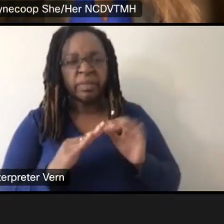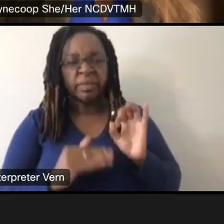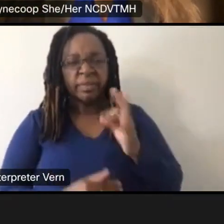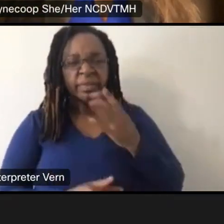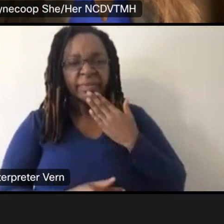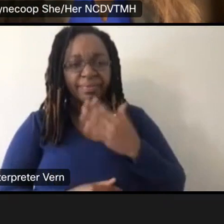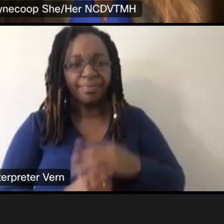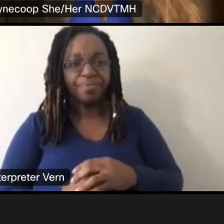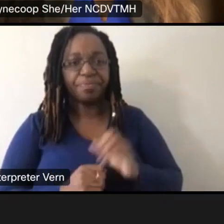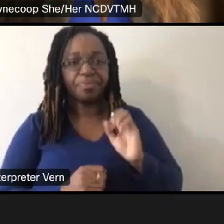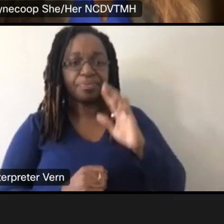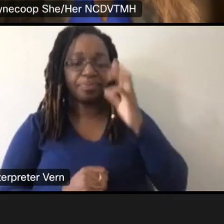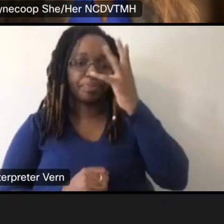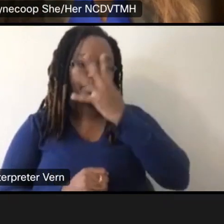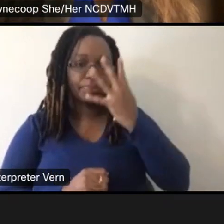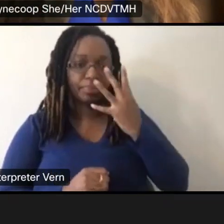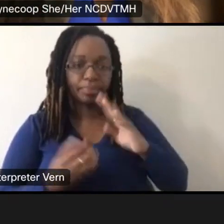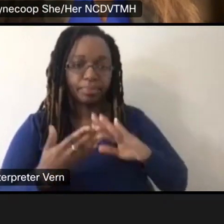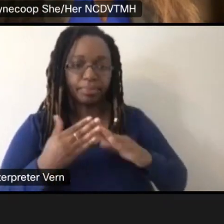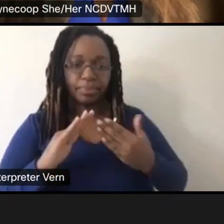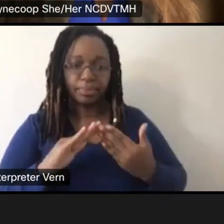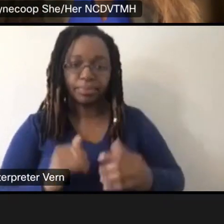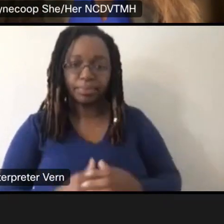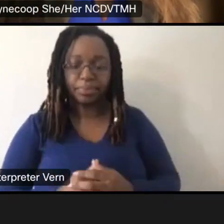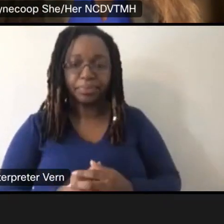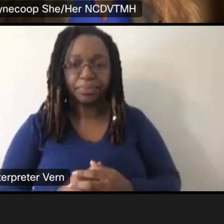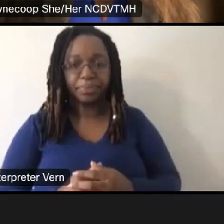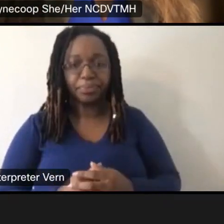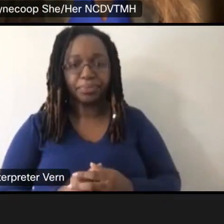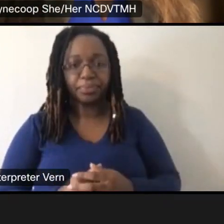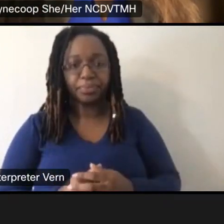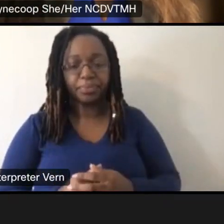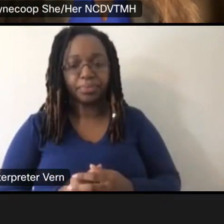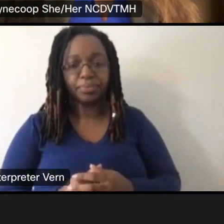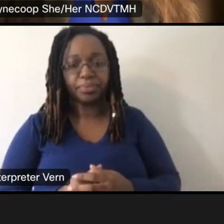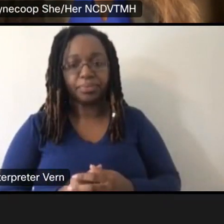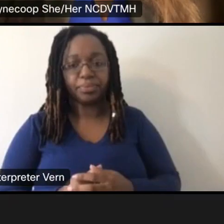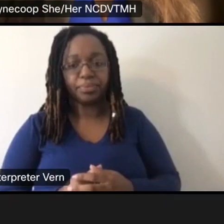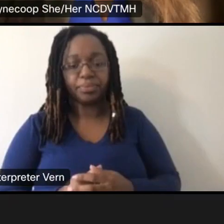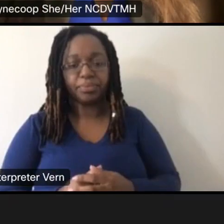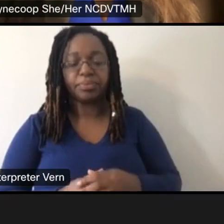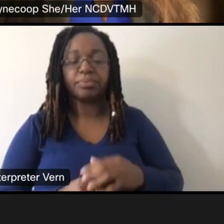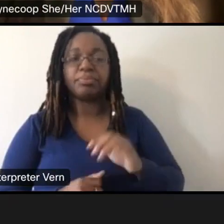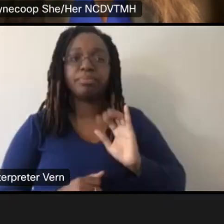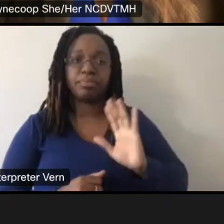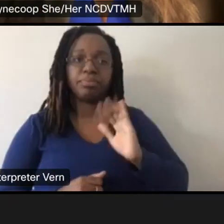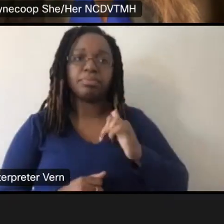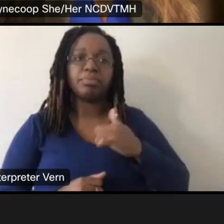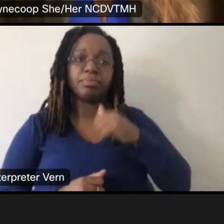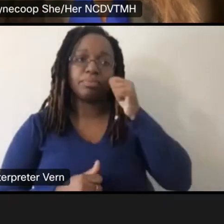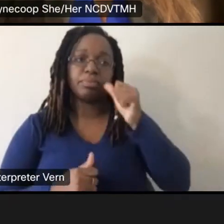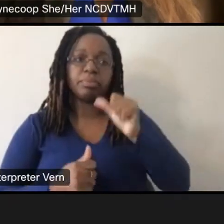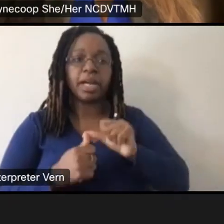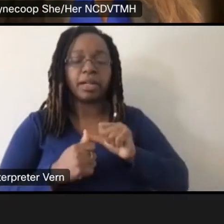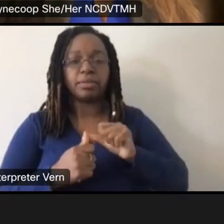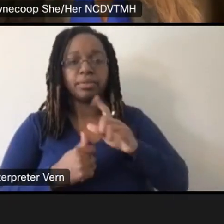or immigrant communities. And for myself, I do remember when I worked as a